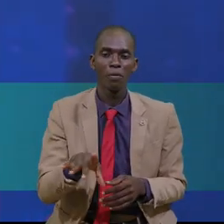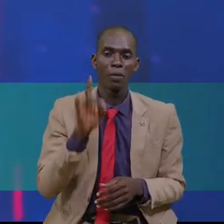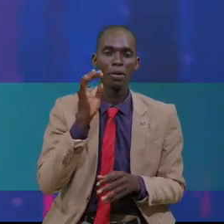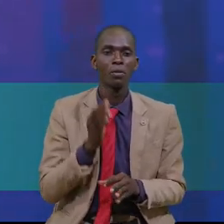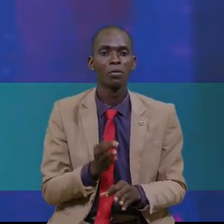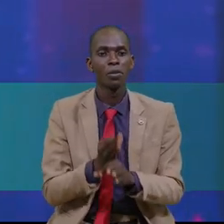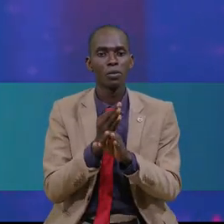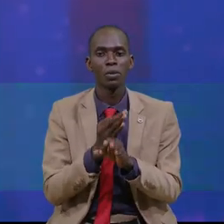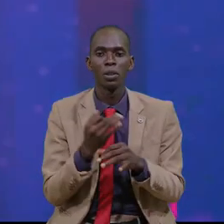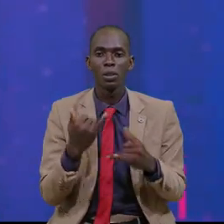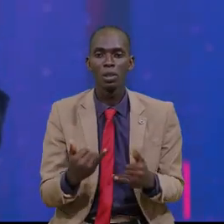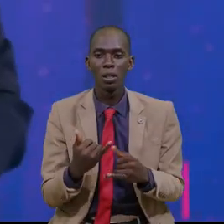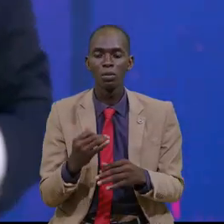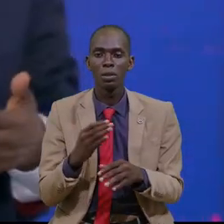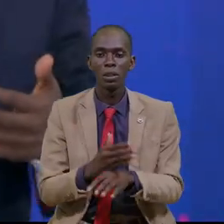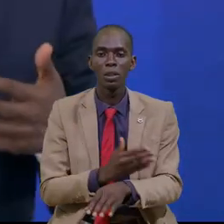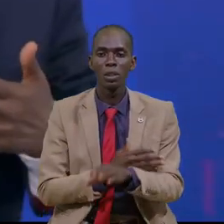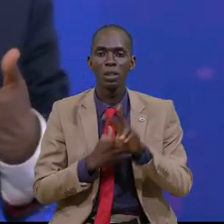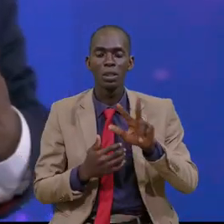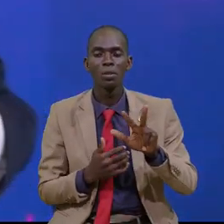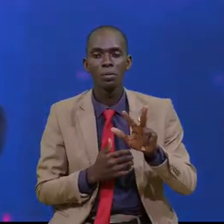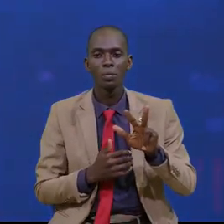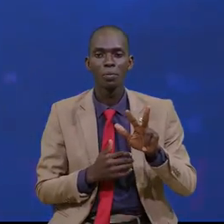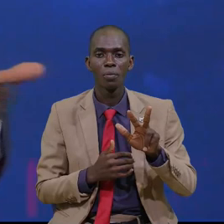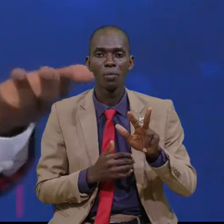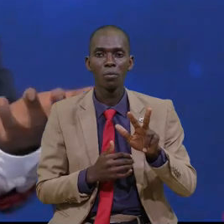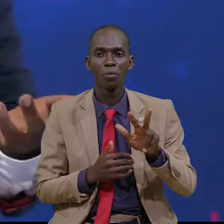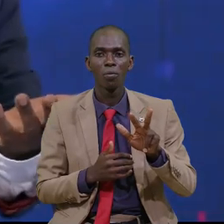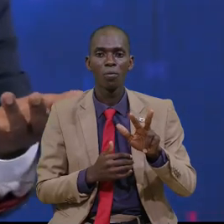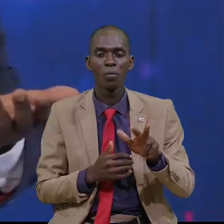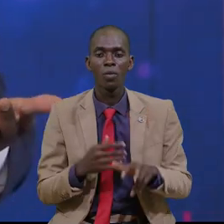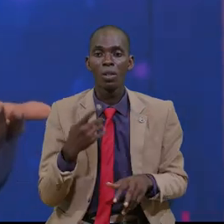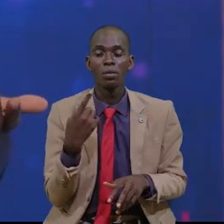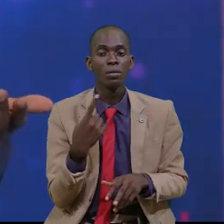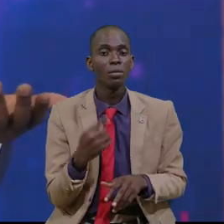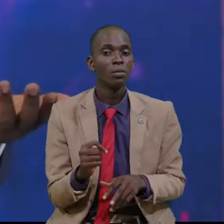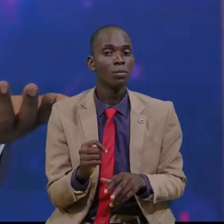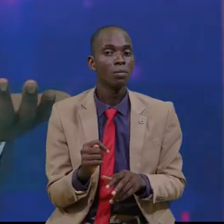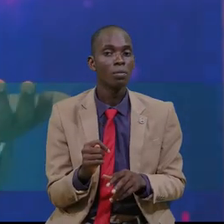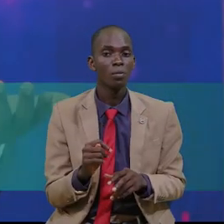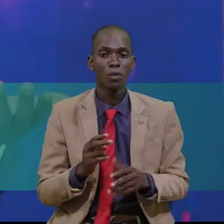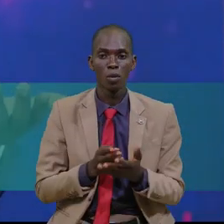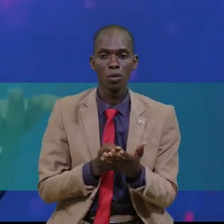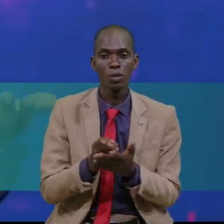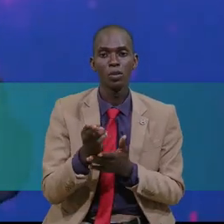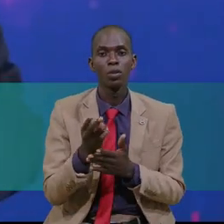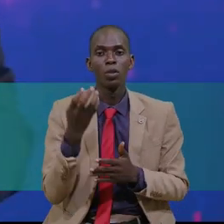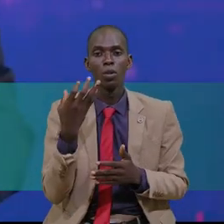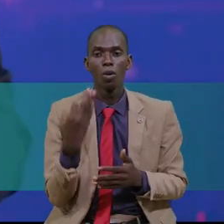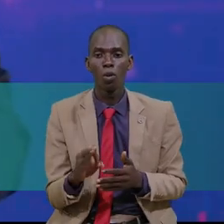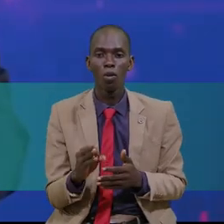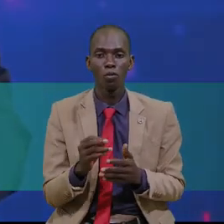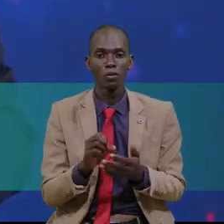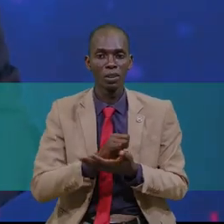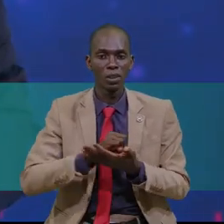3 here. Number 3, we're looking at the forthrightness of sanctified souls to